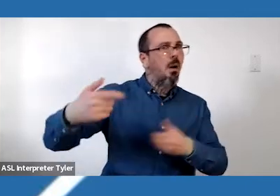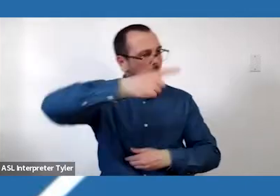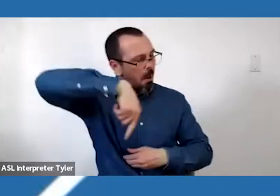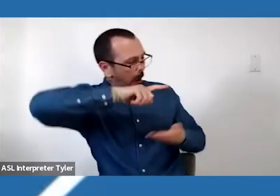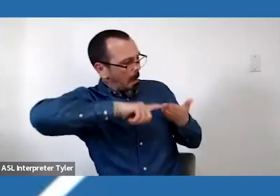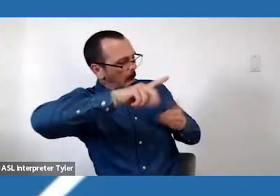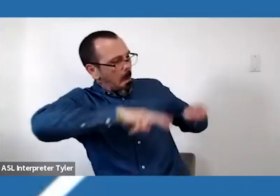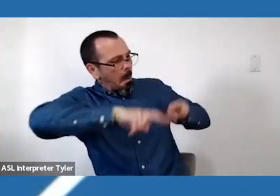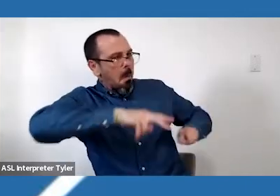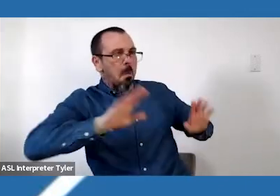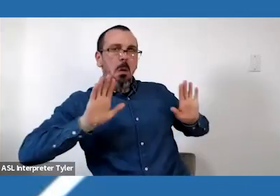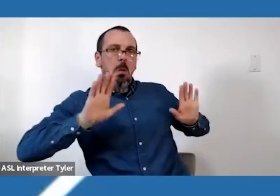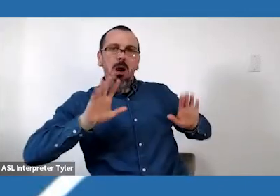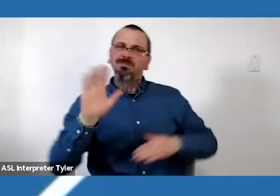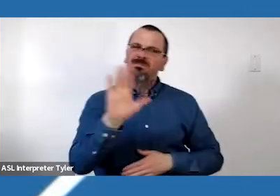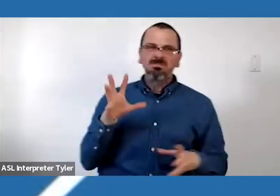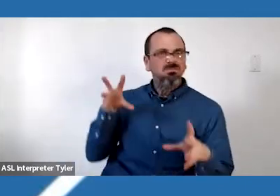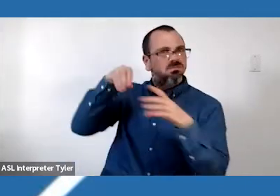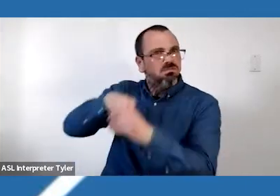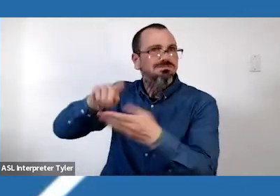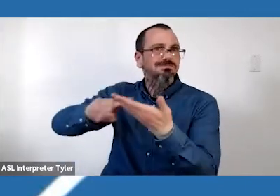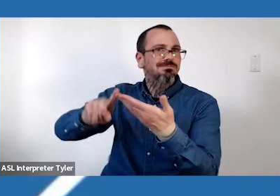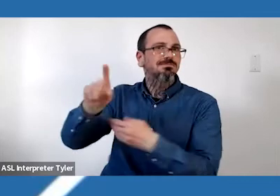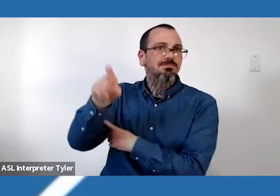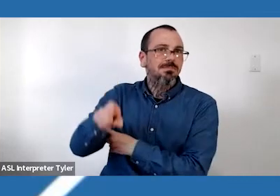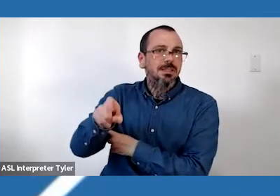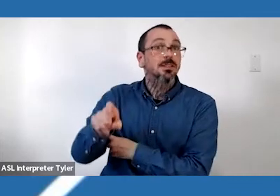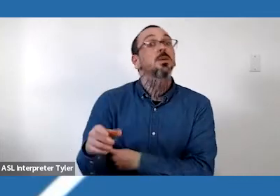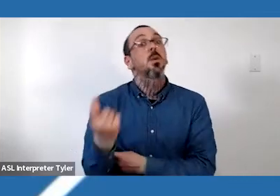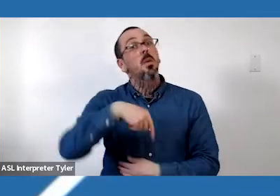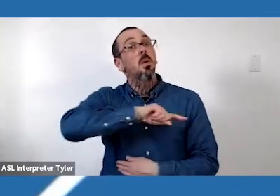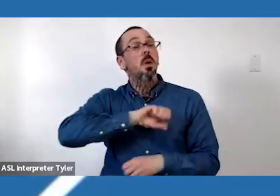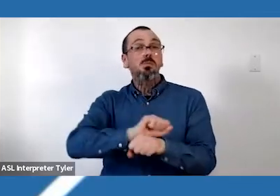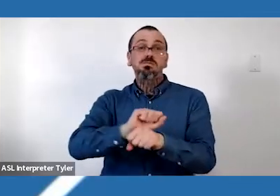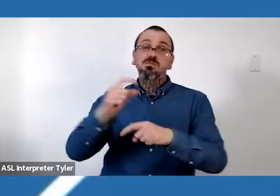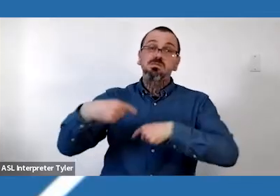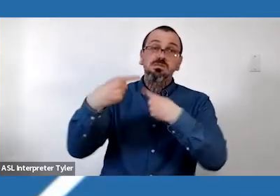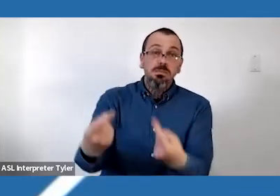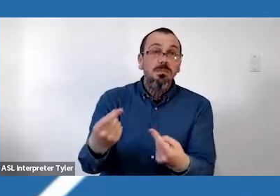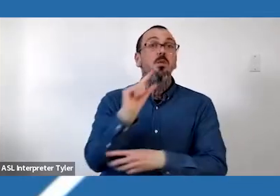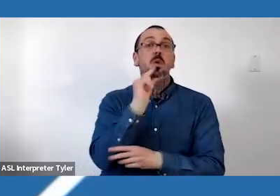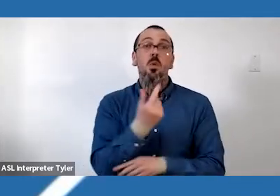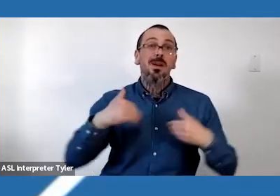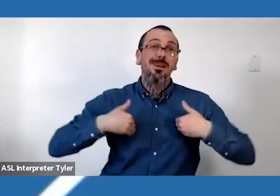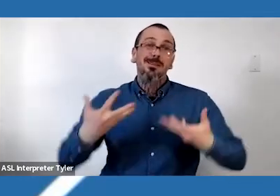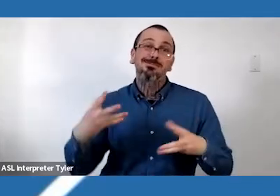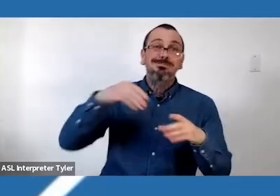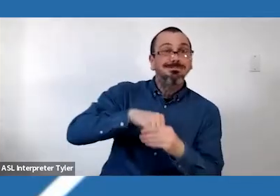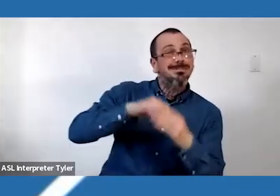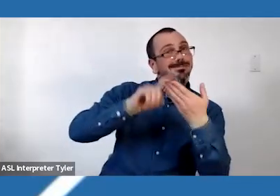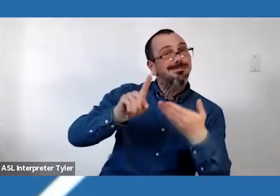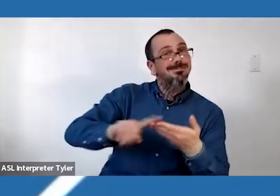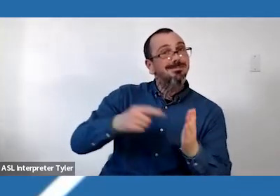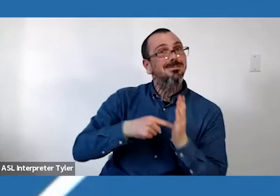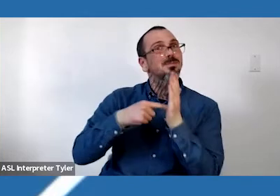younger Two-Spirit, trans, and queer people a chance to do research by us and for us. We've expanded to other leadership programs since we've begun, such